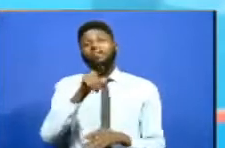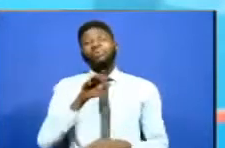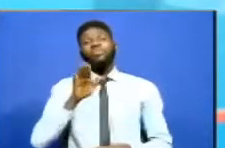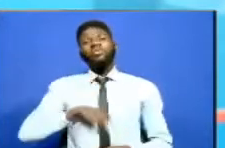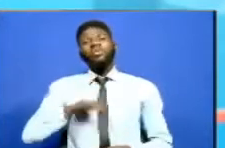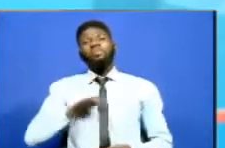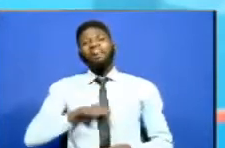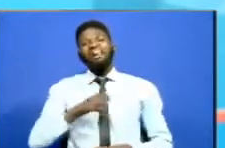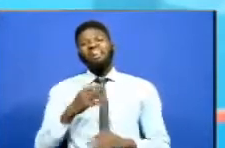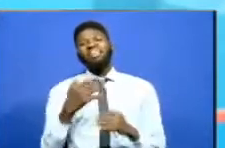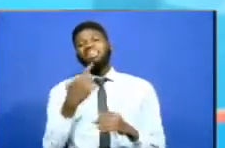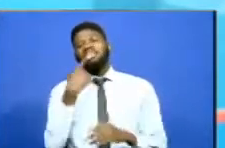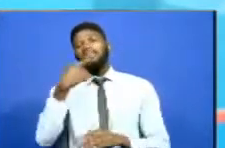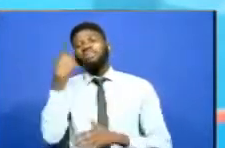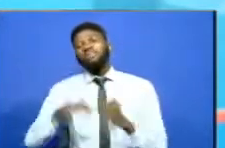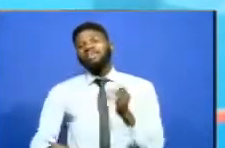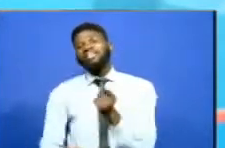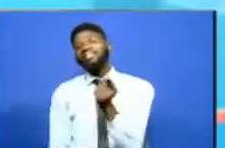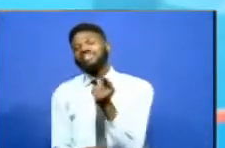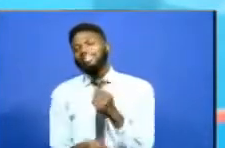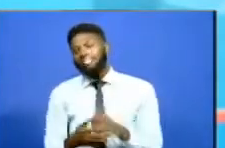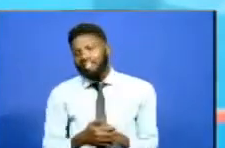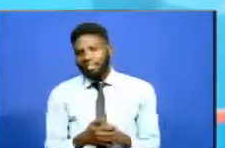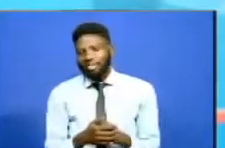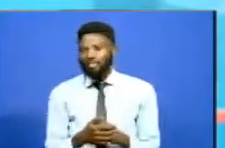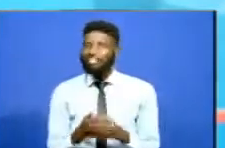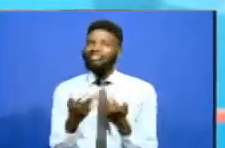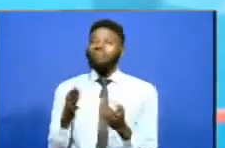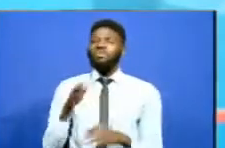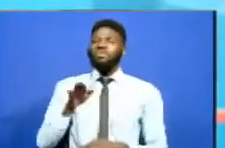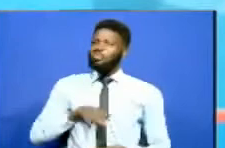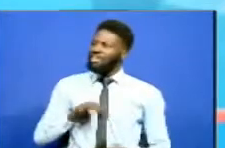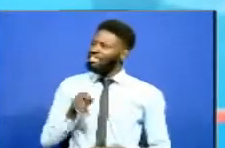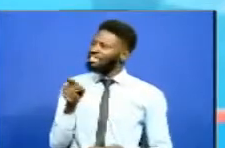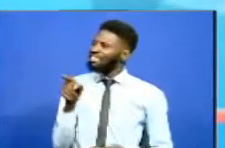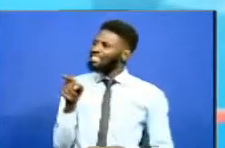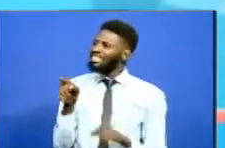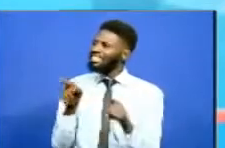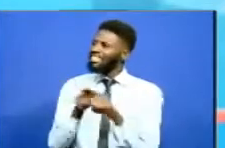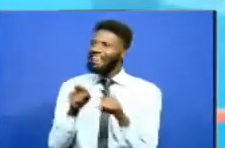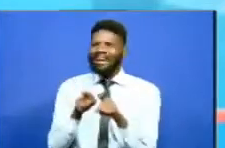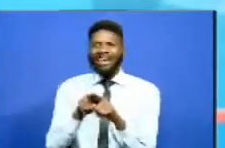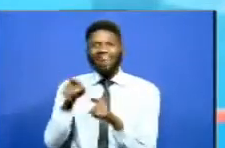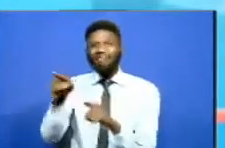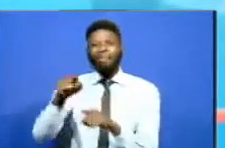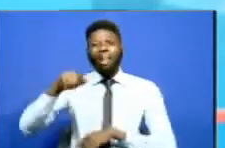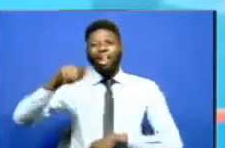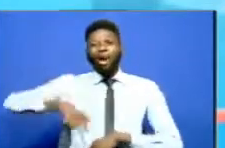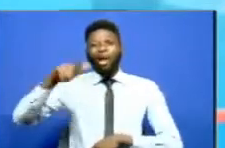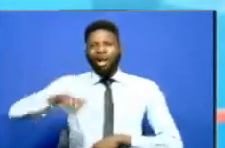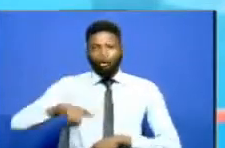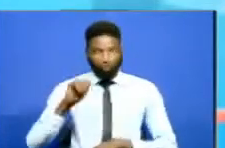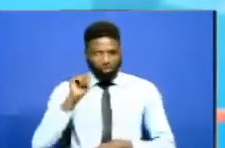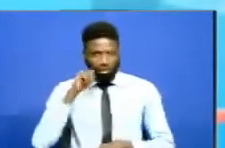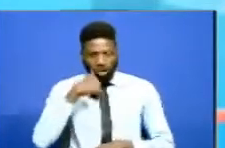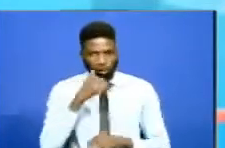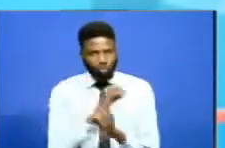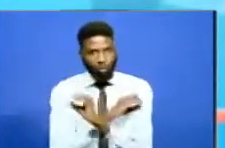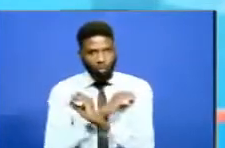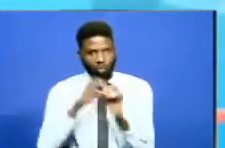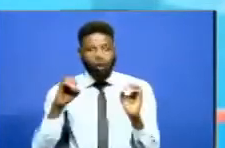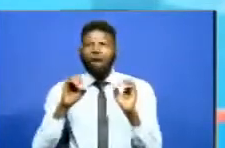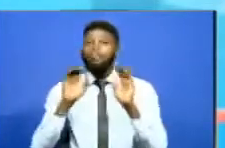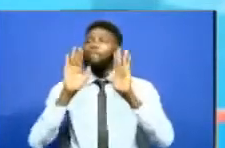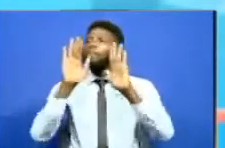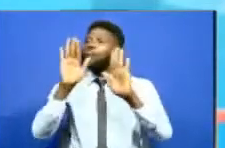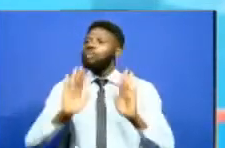would a woman tell us? So they make being a woman look like derogatory. It is not nice. It is not important.